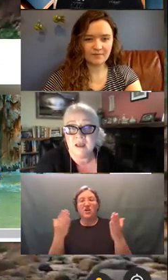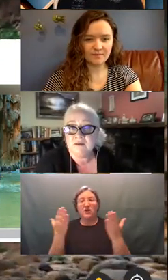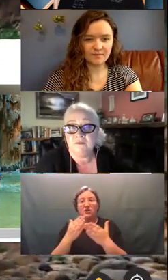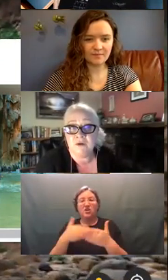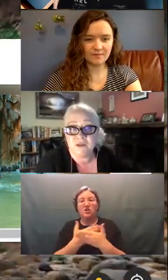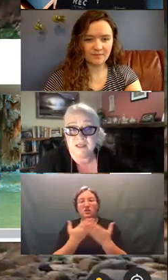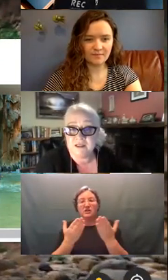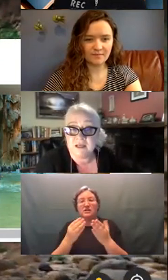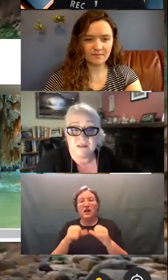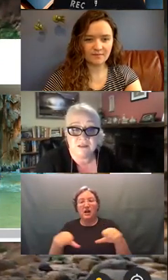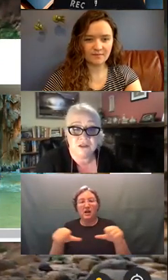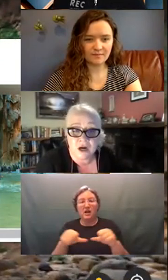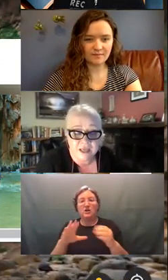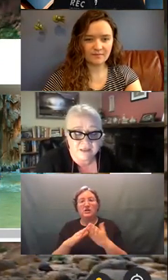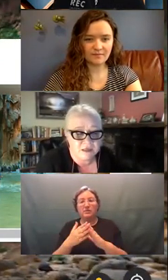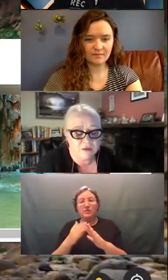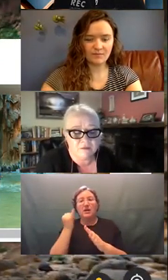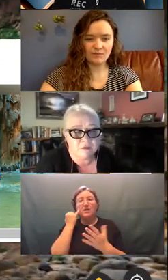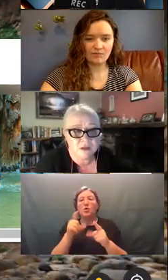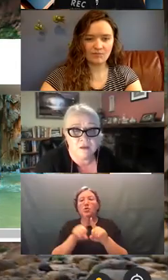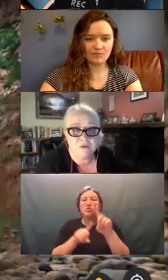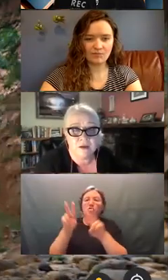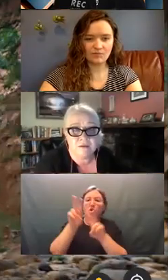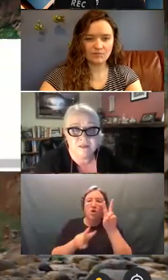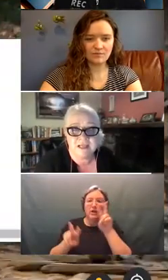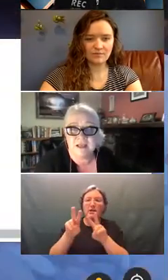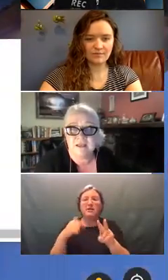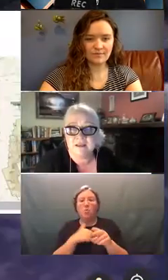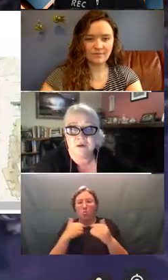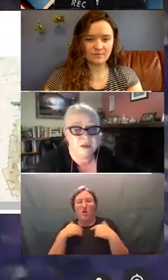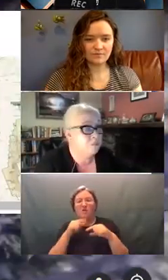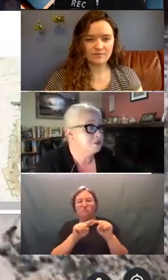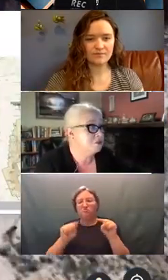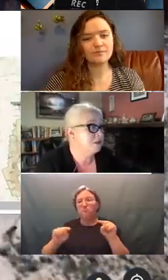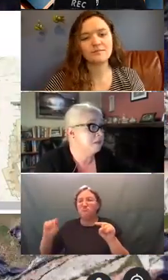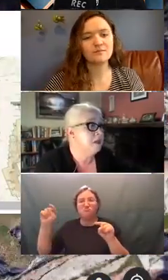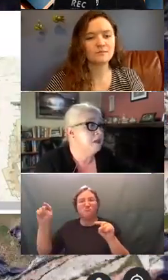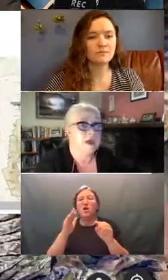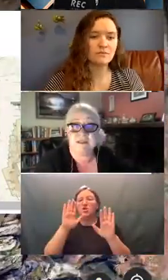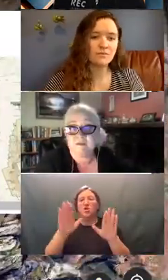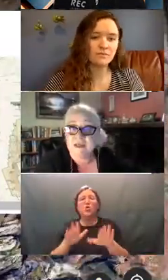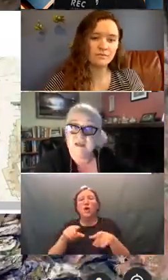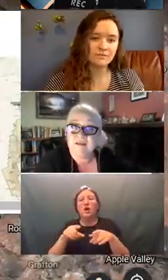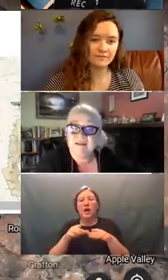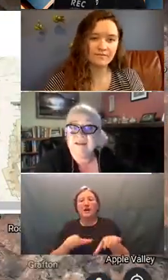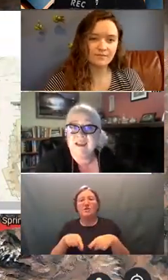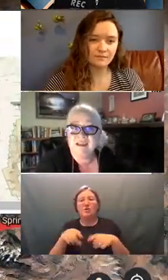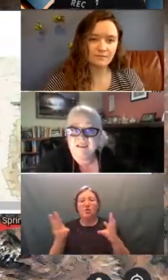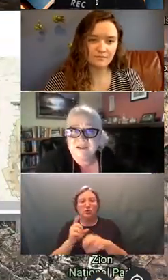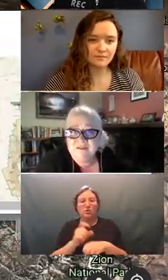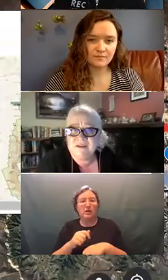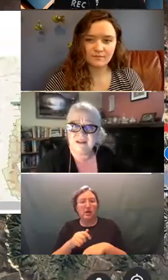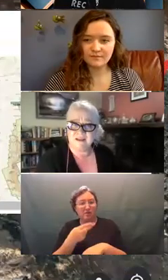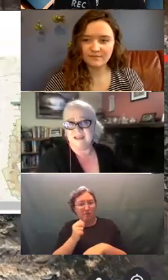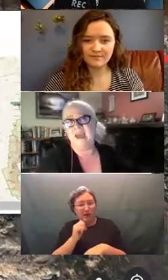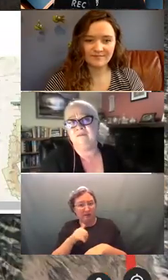Oh, wow. So if you're interested in stargazing, we have those all throughout the state, and that's a great wintertime activity. Haley, do you